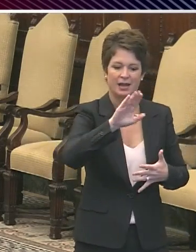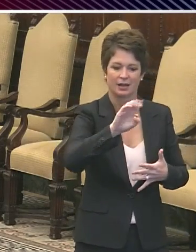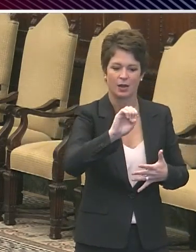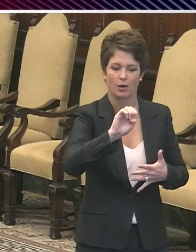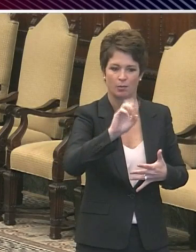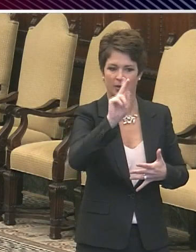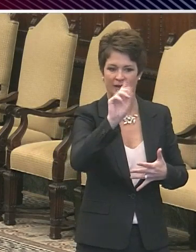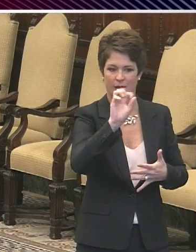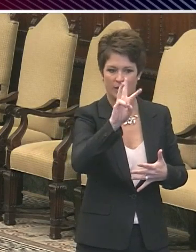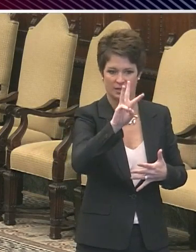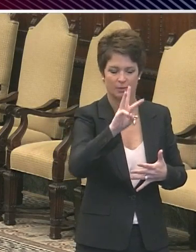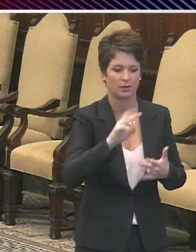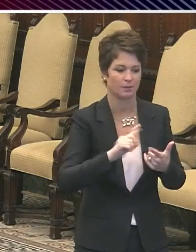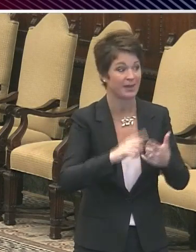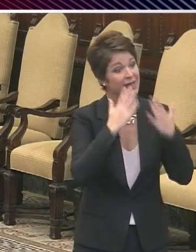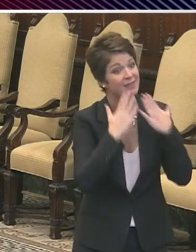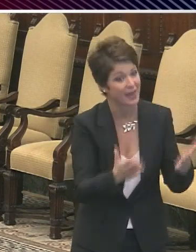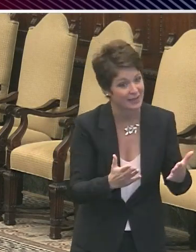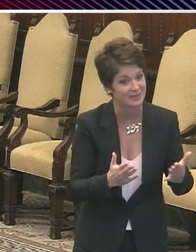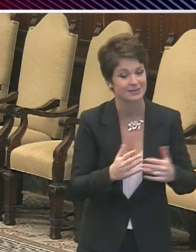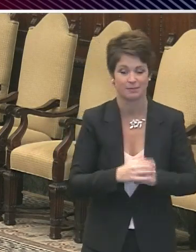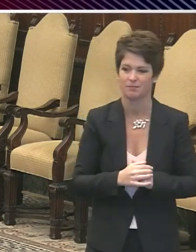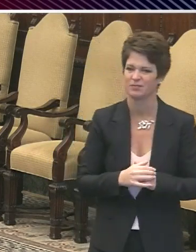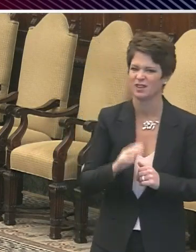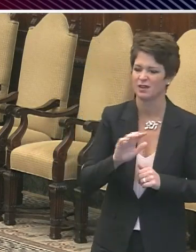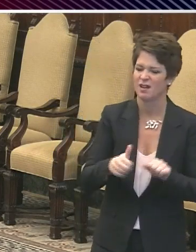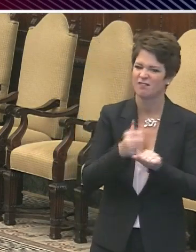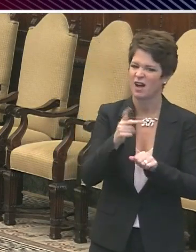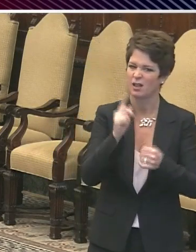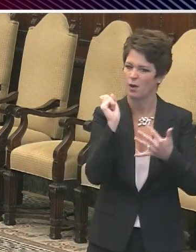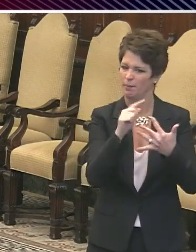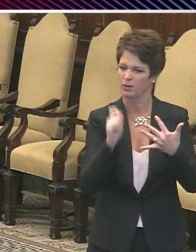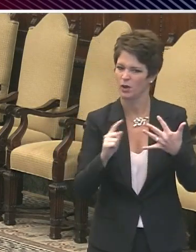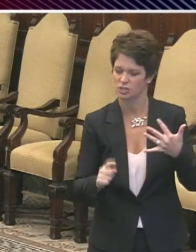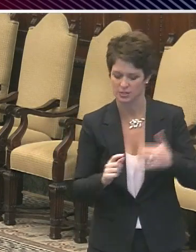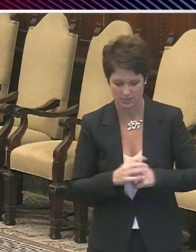of KYW. Thanks. Just a follow-up to a couple